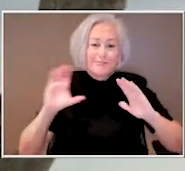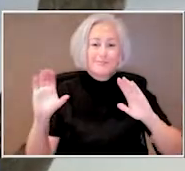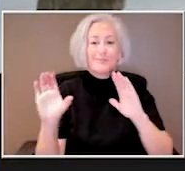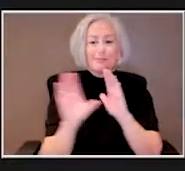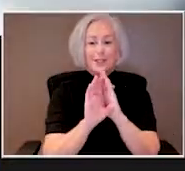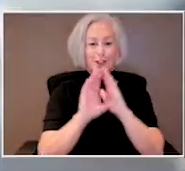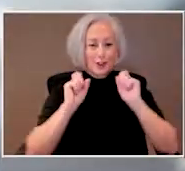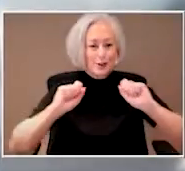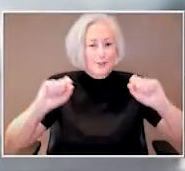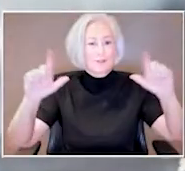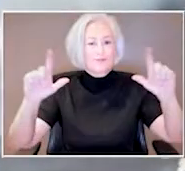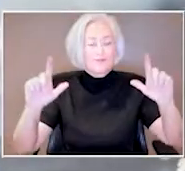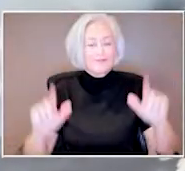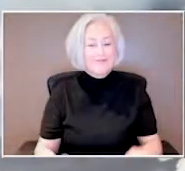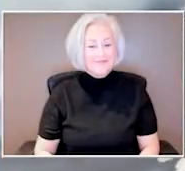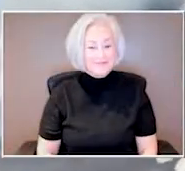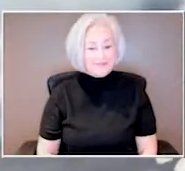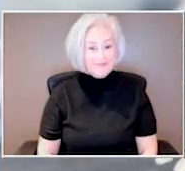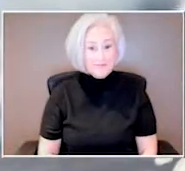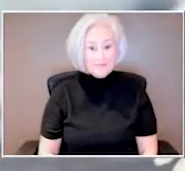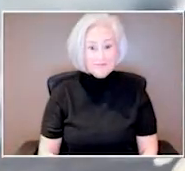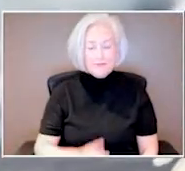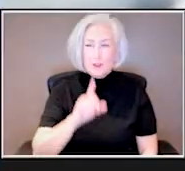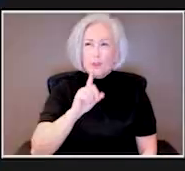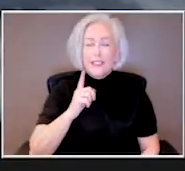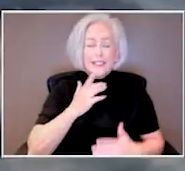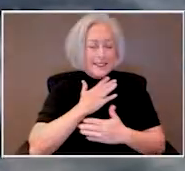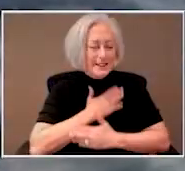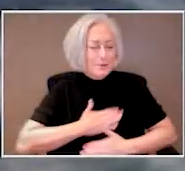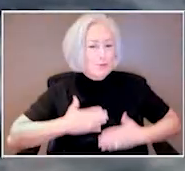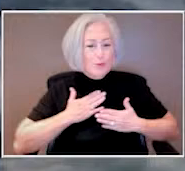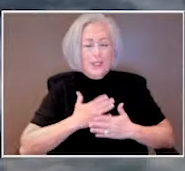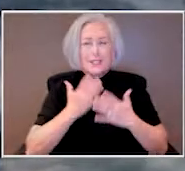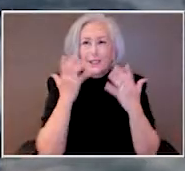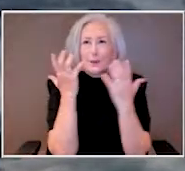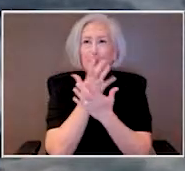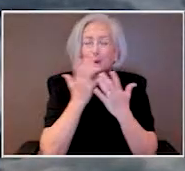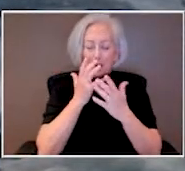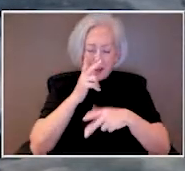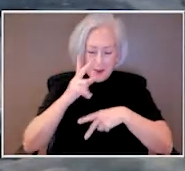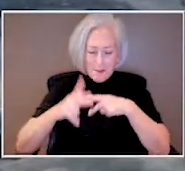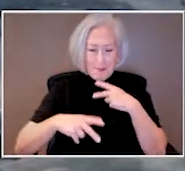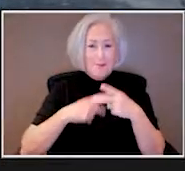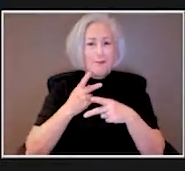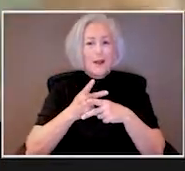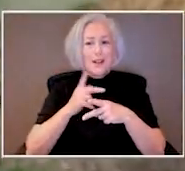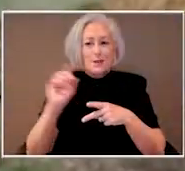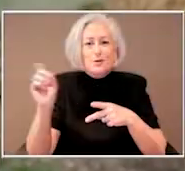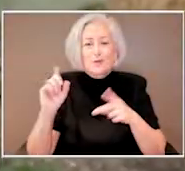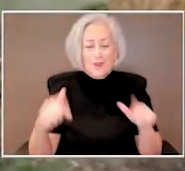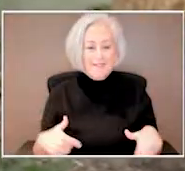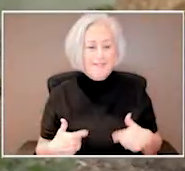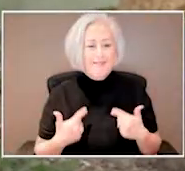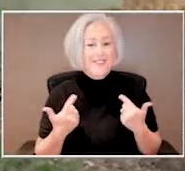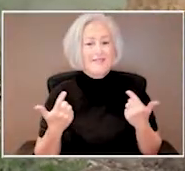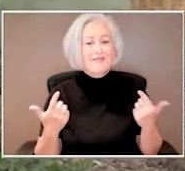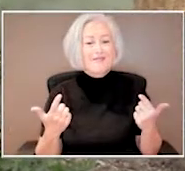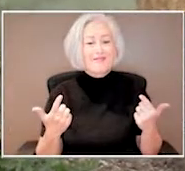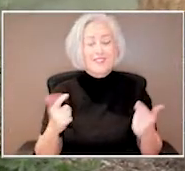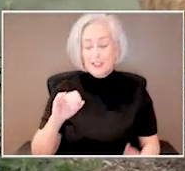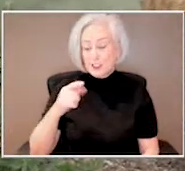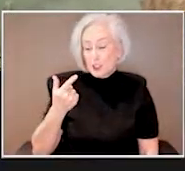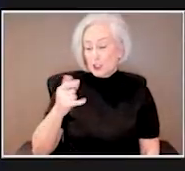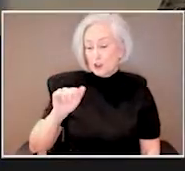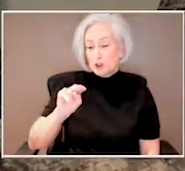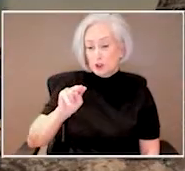You can't help but appreciate how incredible a place we live in. Ginny Curtin calls her travels her